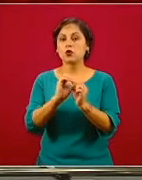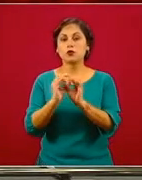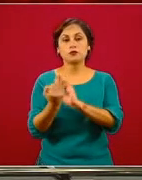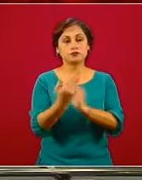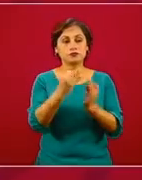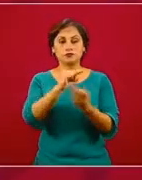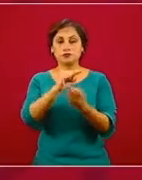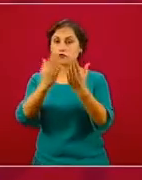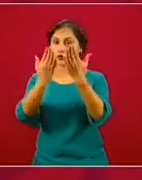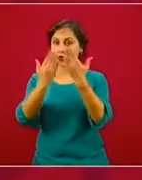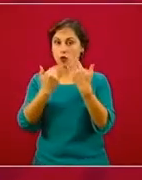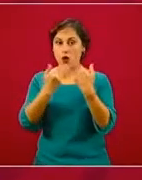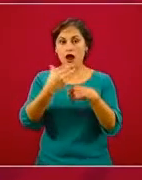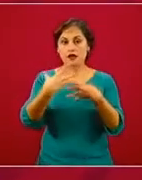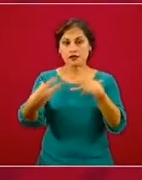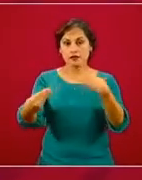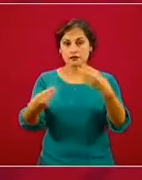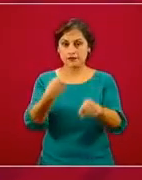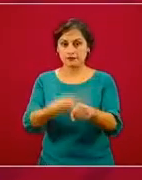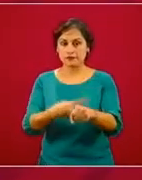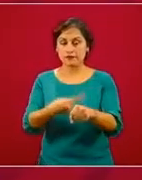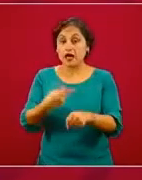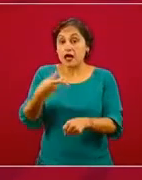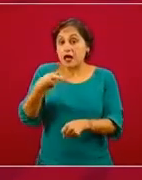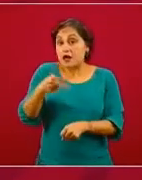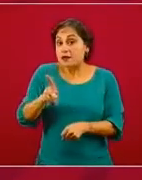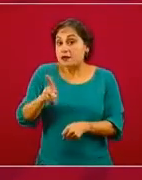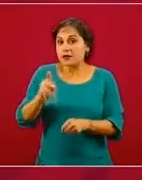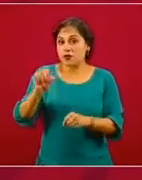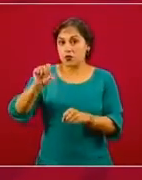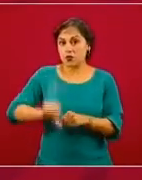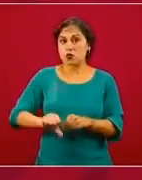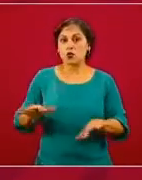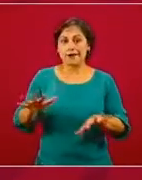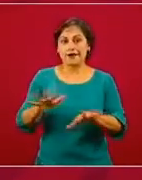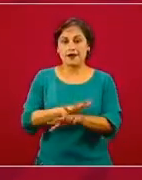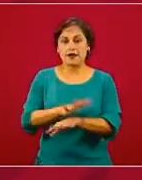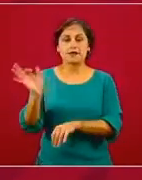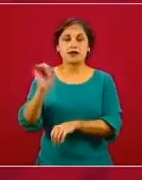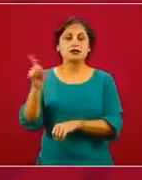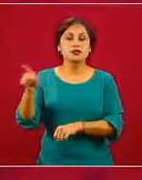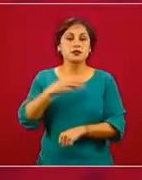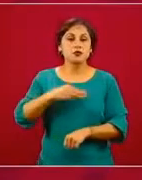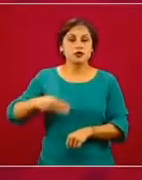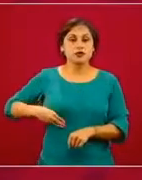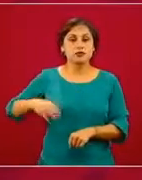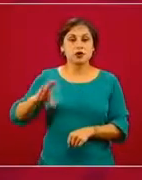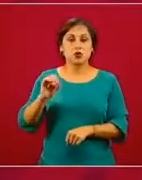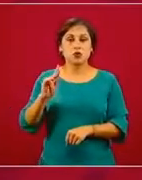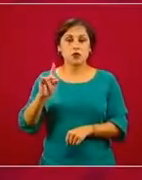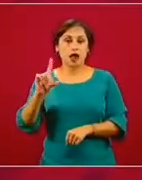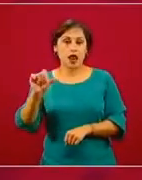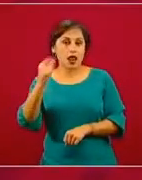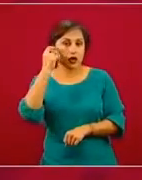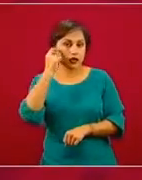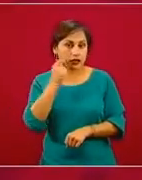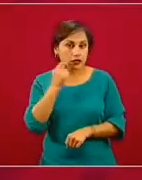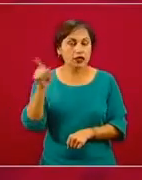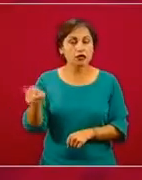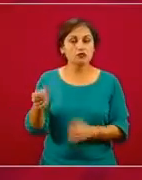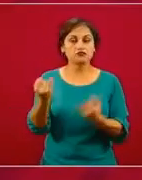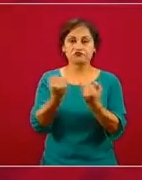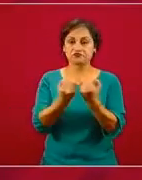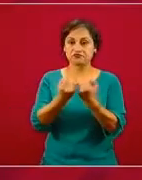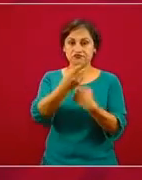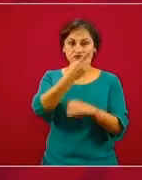And tomorrow, Monday the 18th, we will begin